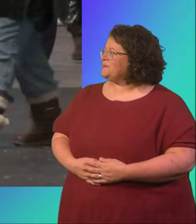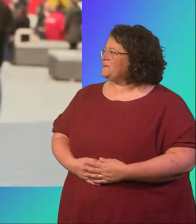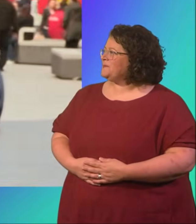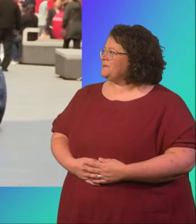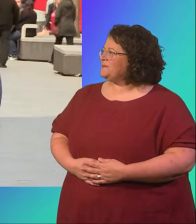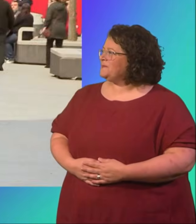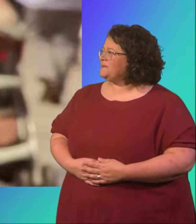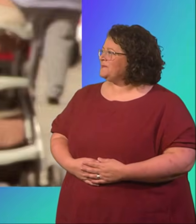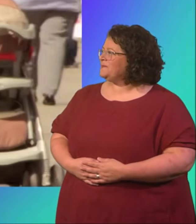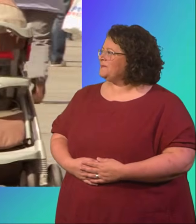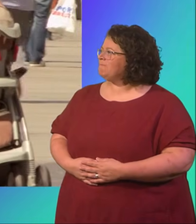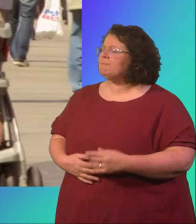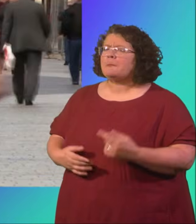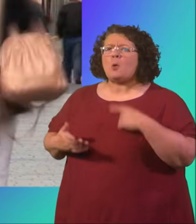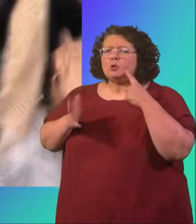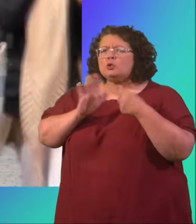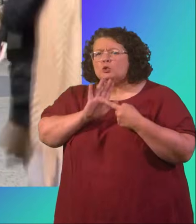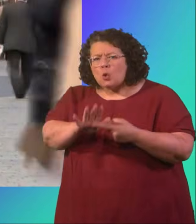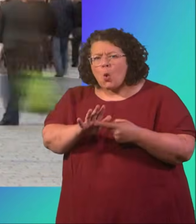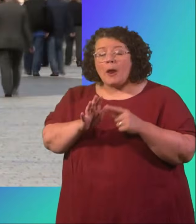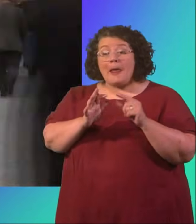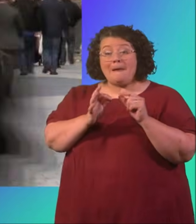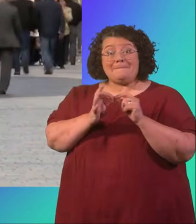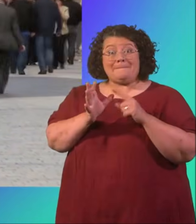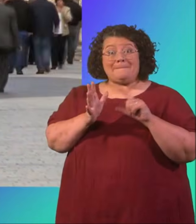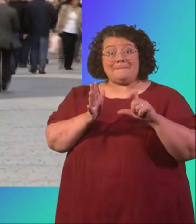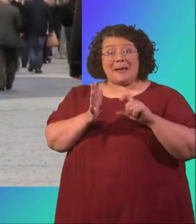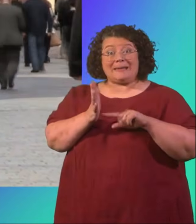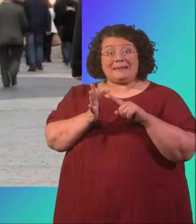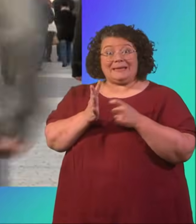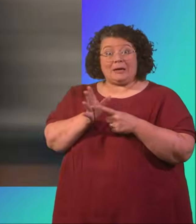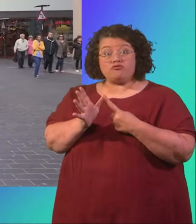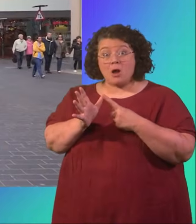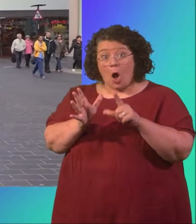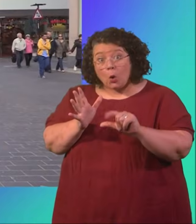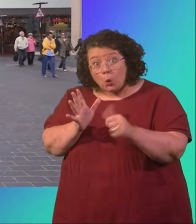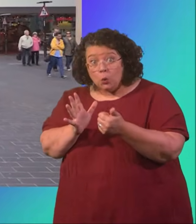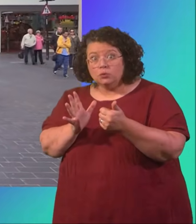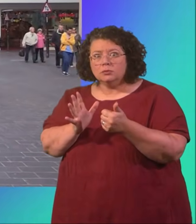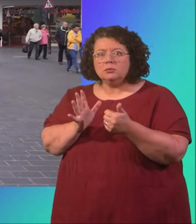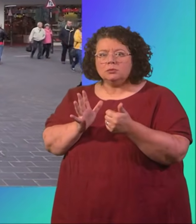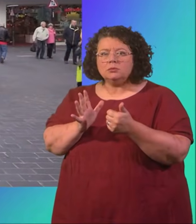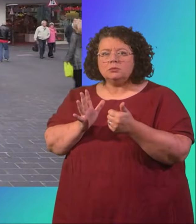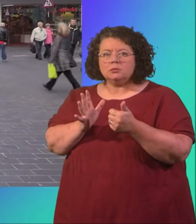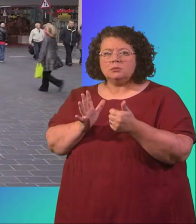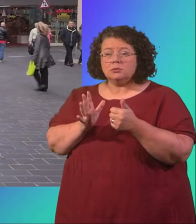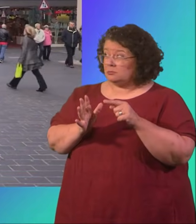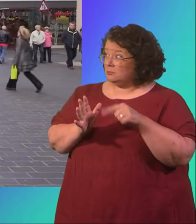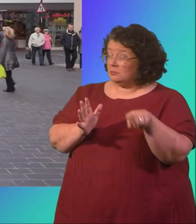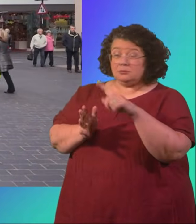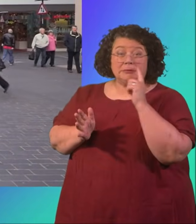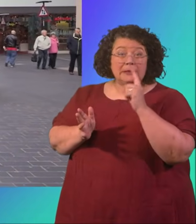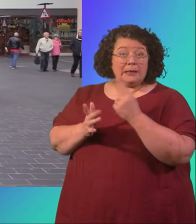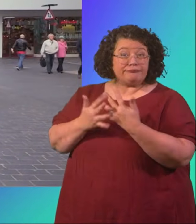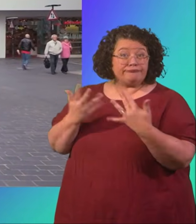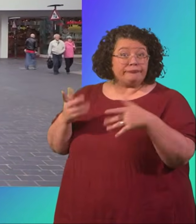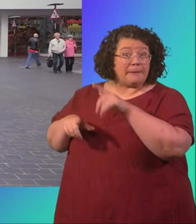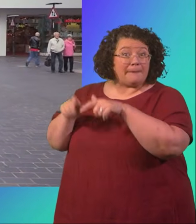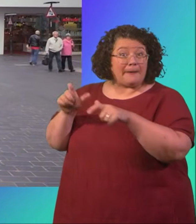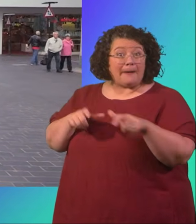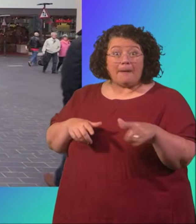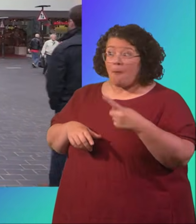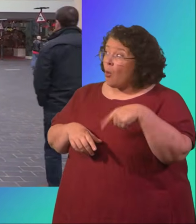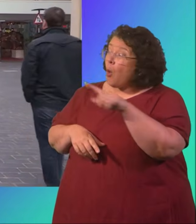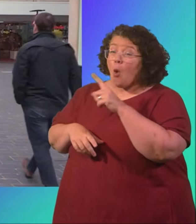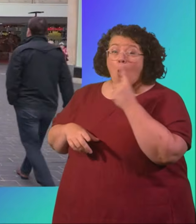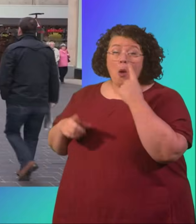I'm going to show you how bacteria are good for you. Look at all of these people. Now, they all look different, but they all have something in common.